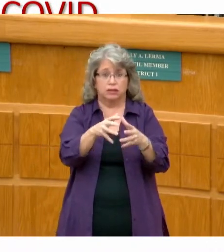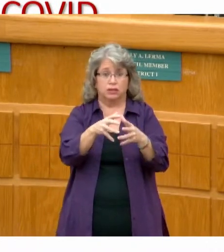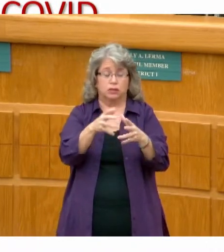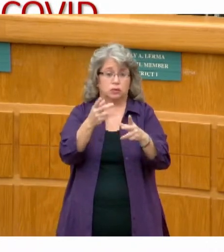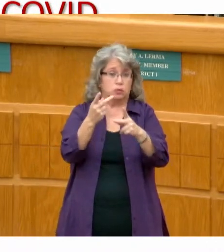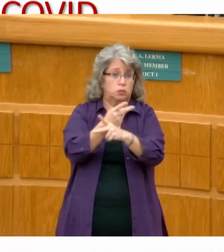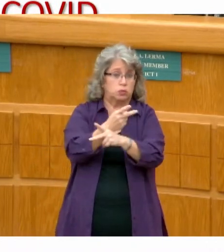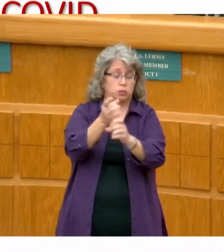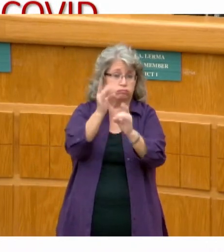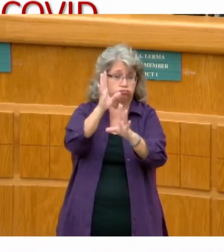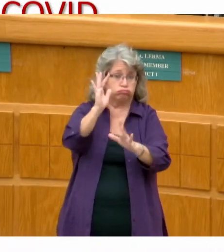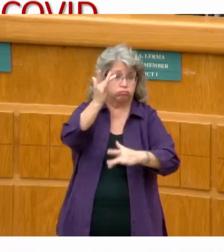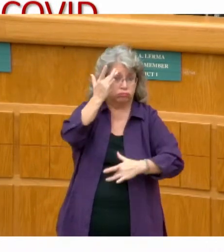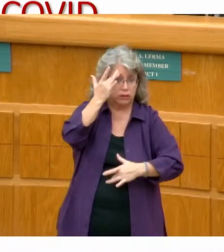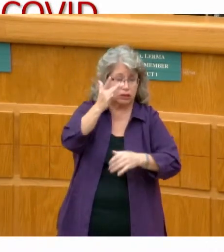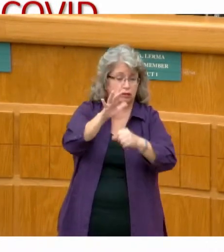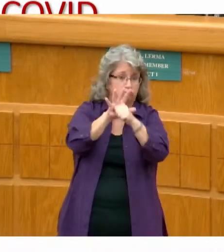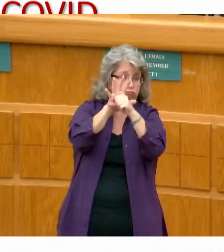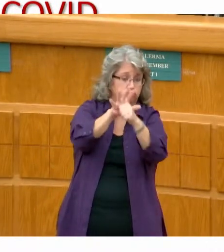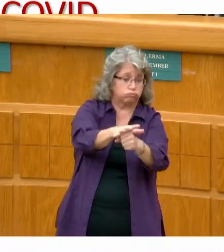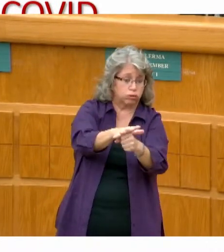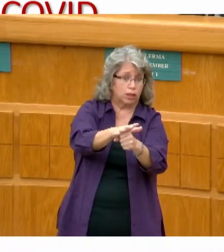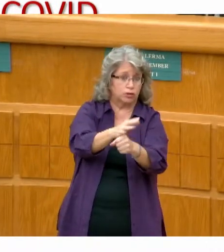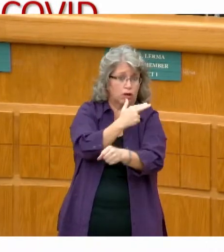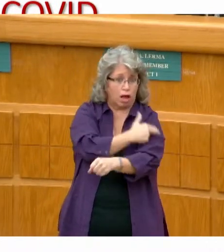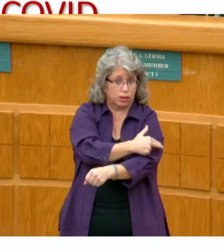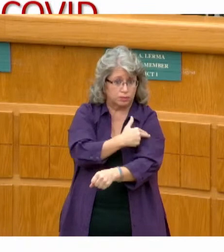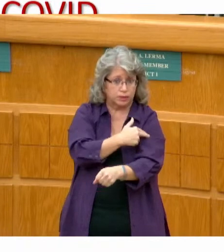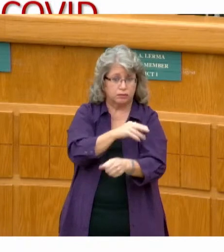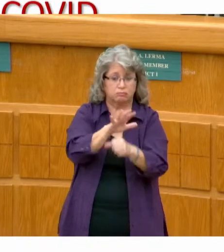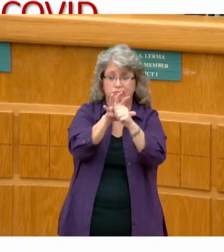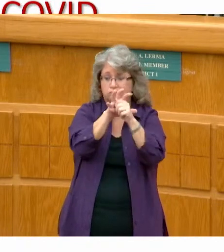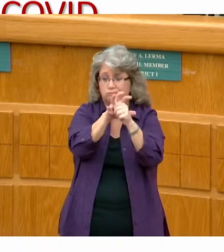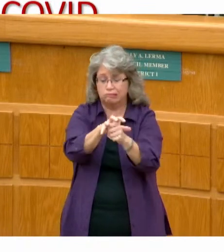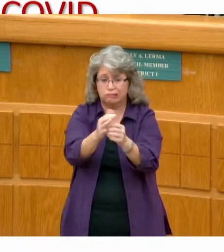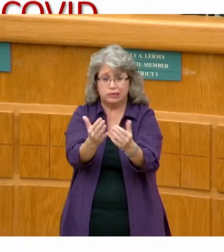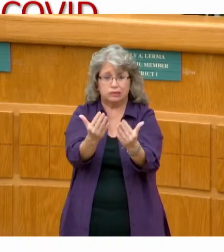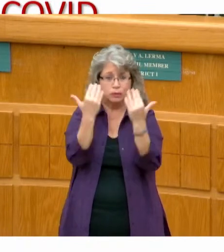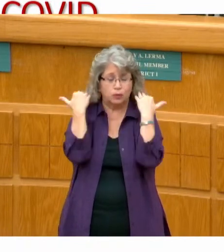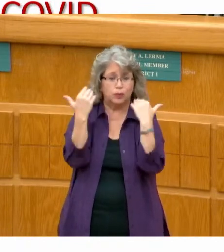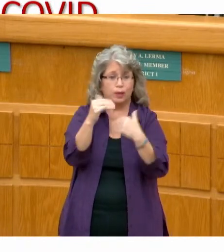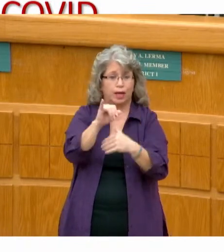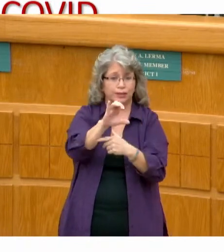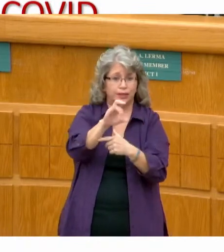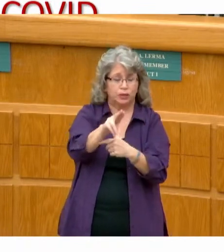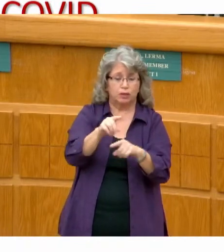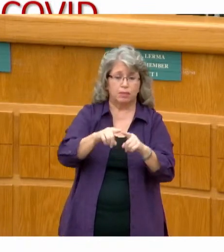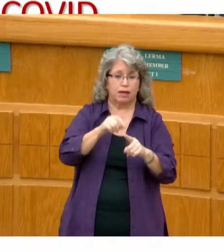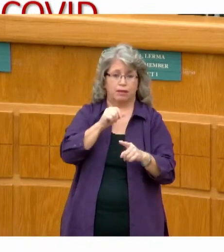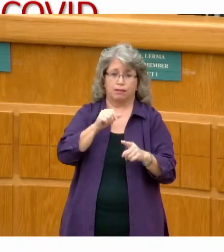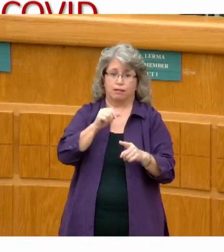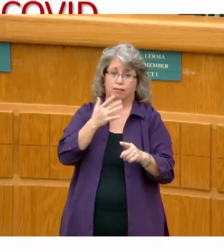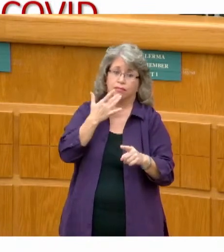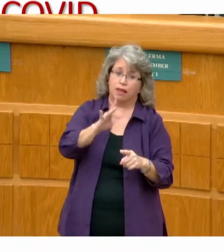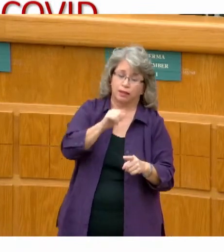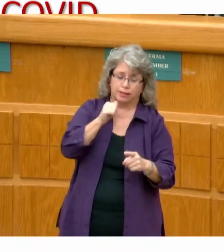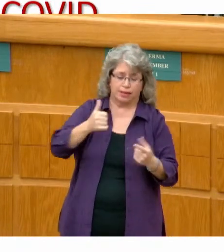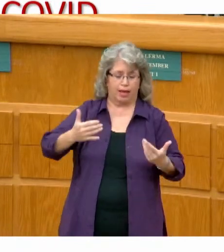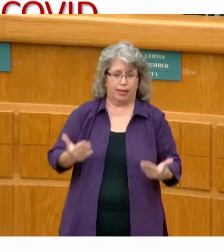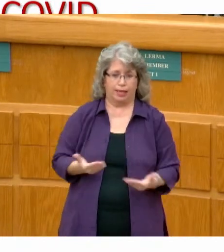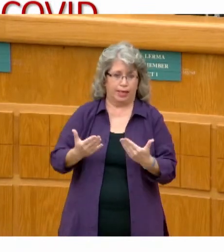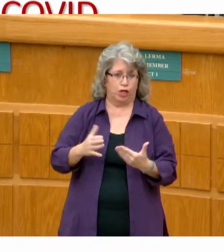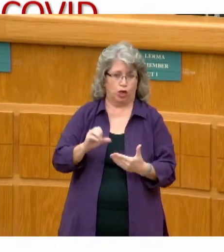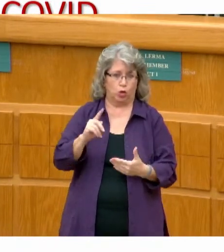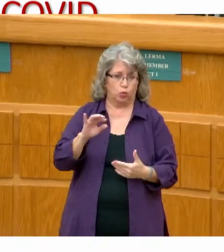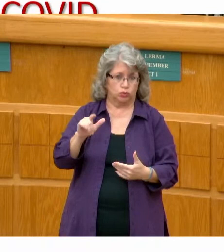that are sick with COVID right now, but not here in the coastal bend, luckily. But there are other